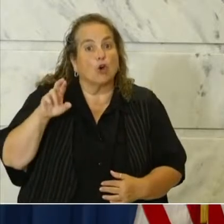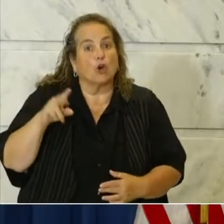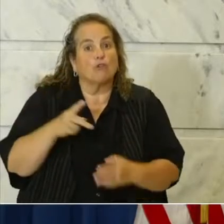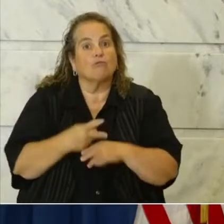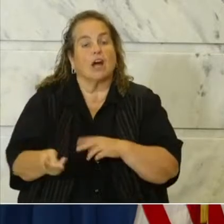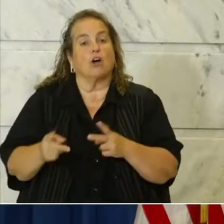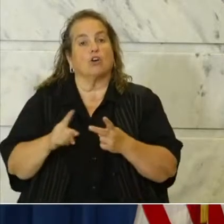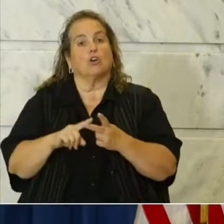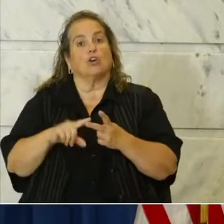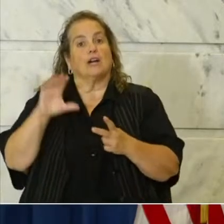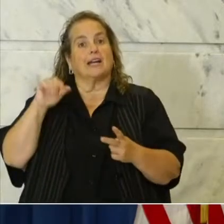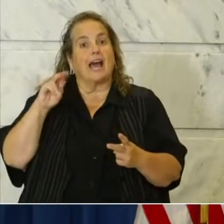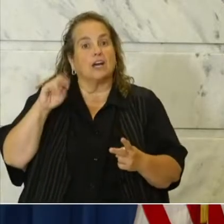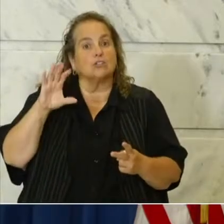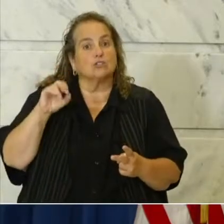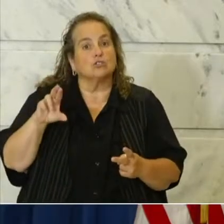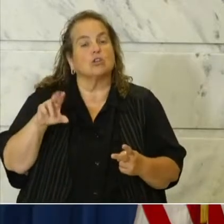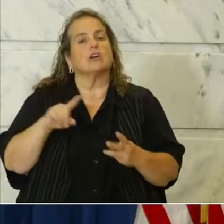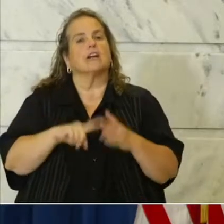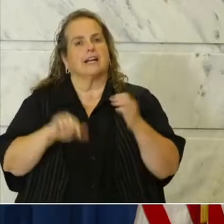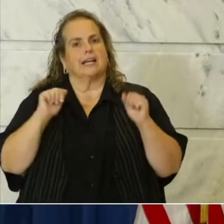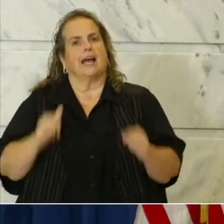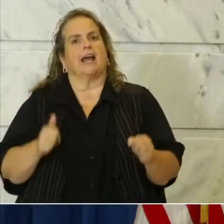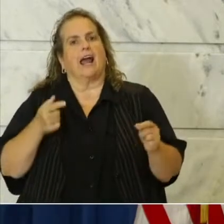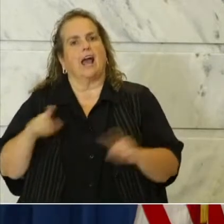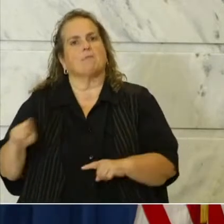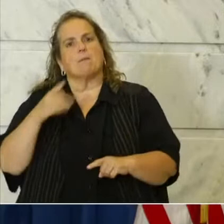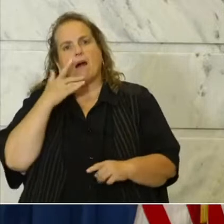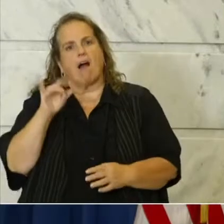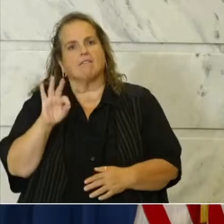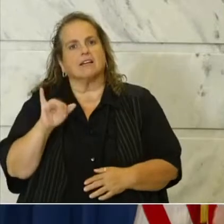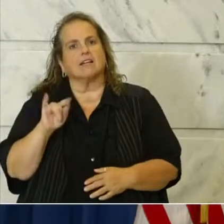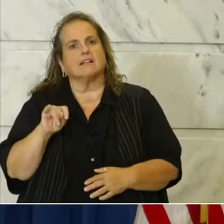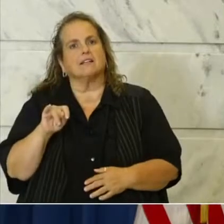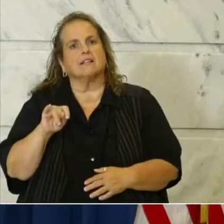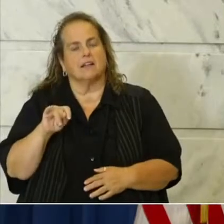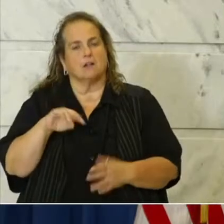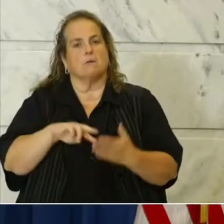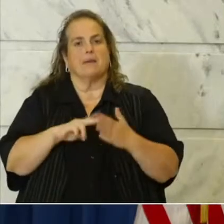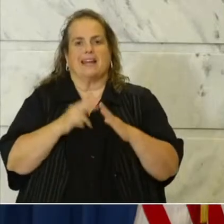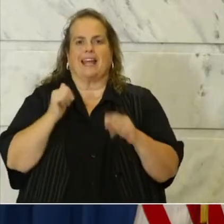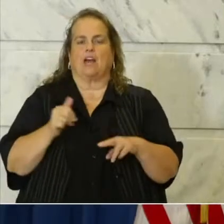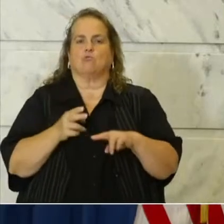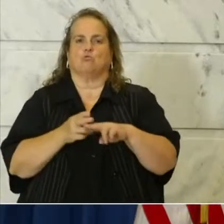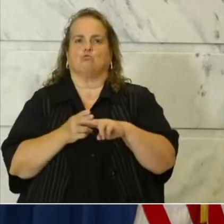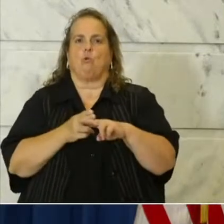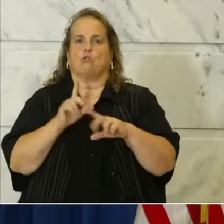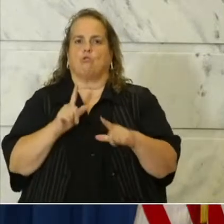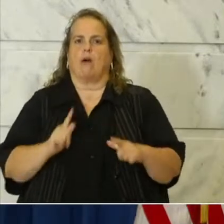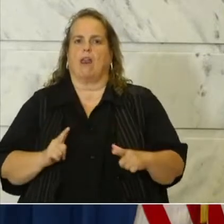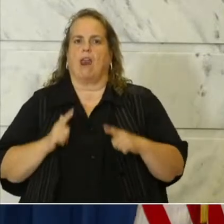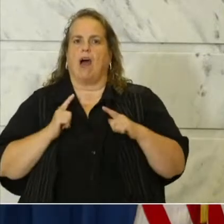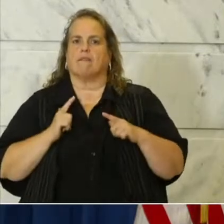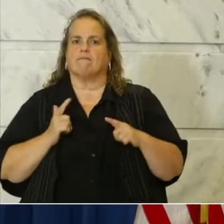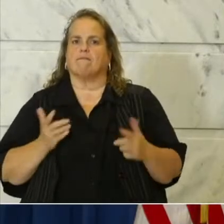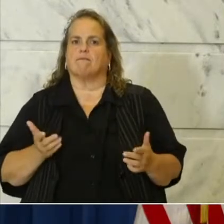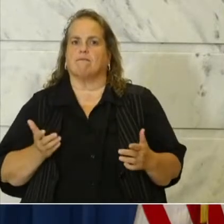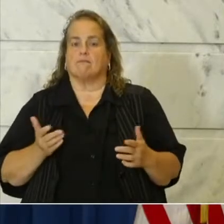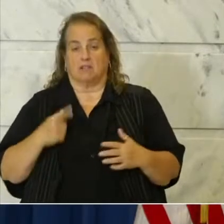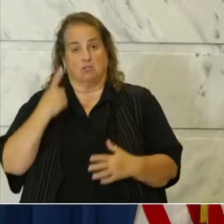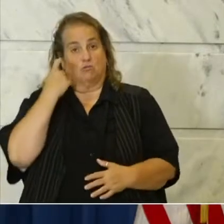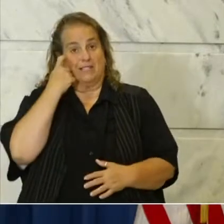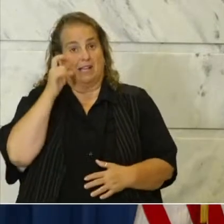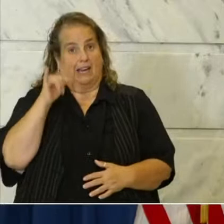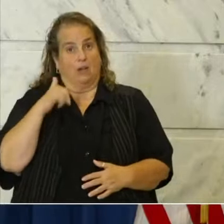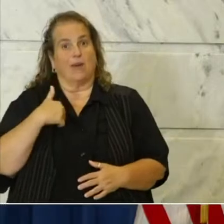so that's something that, while you may do fine for a number of decades, could still shorten your life by multiple decades, although now very recently we